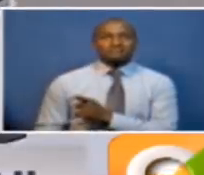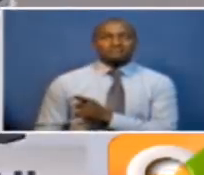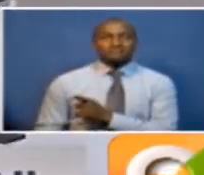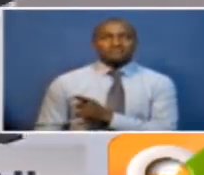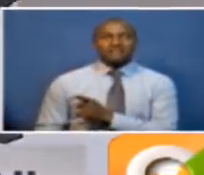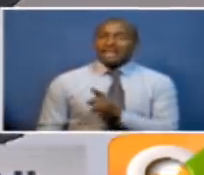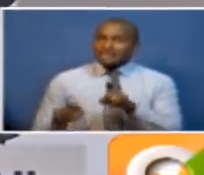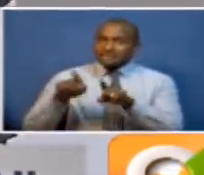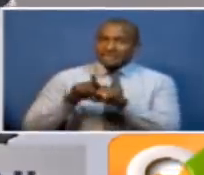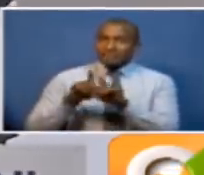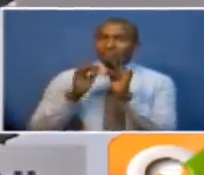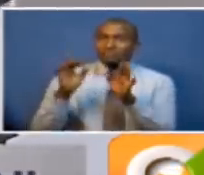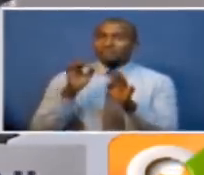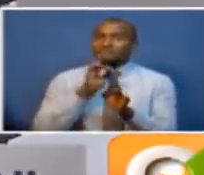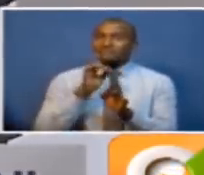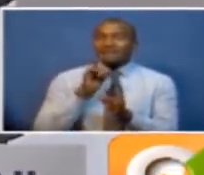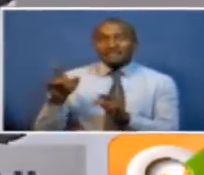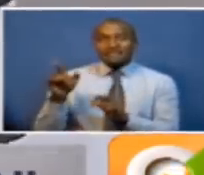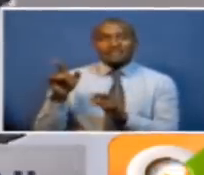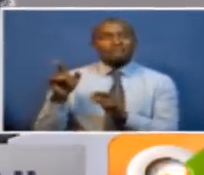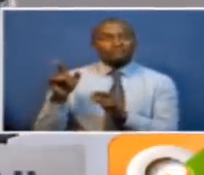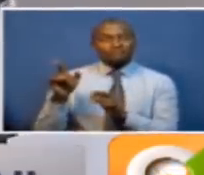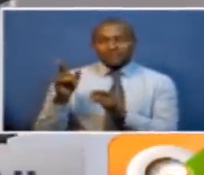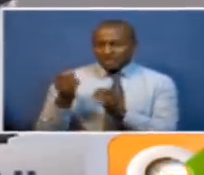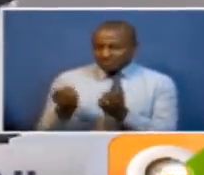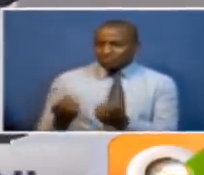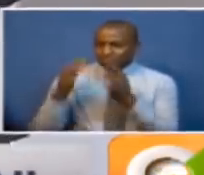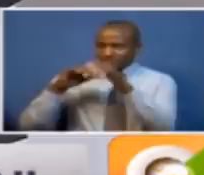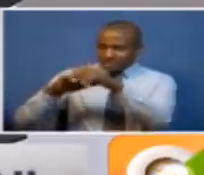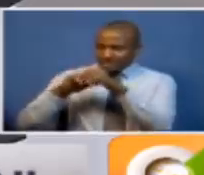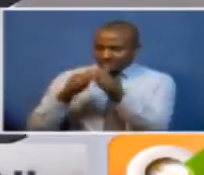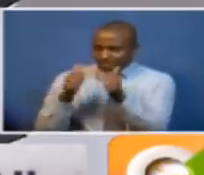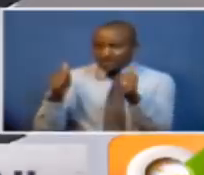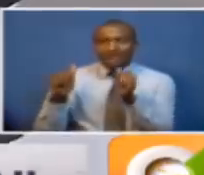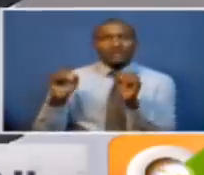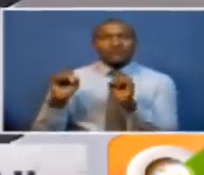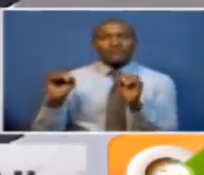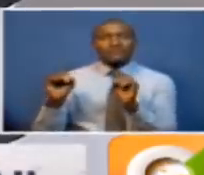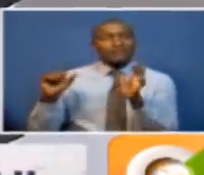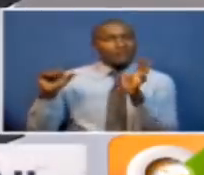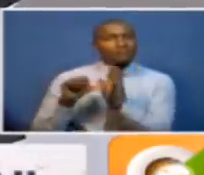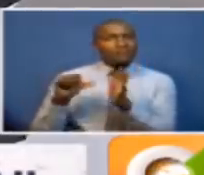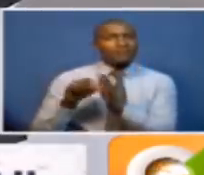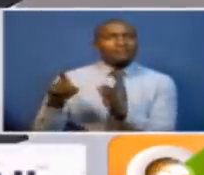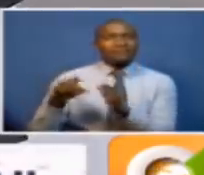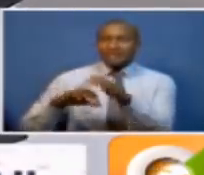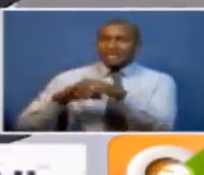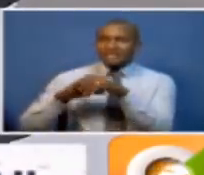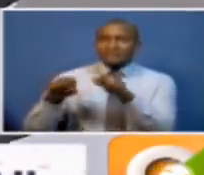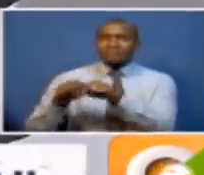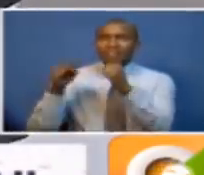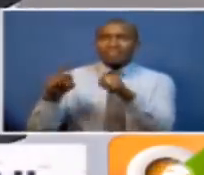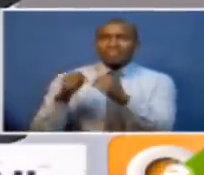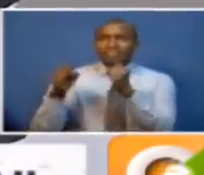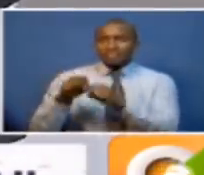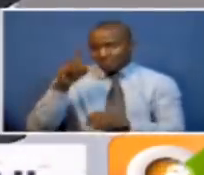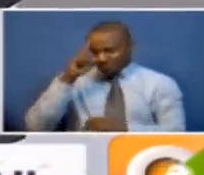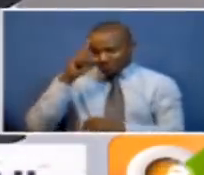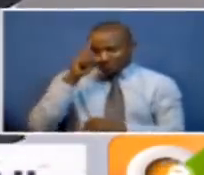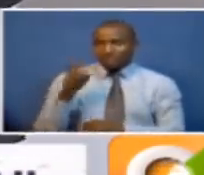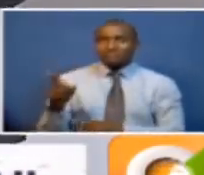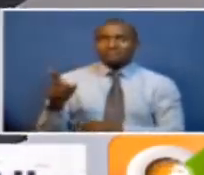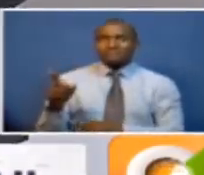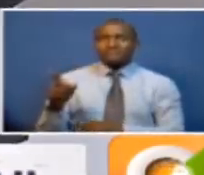on to say that Rima Patel's lack of proficiency in the English language is an easy way to justify this horrendous act. It does not make